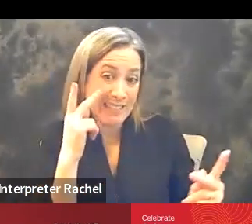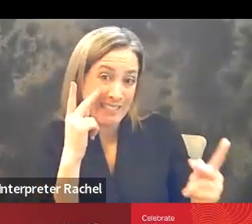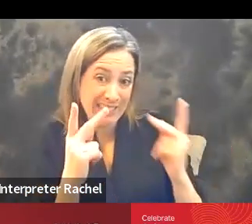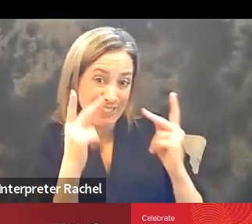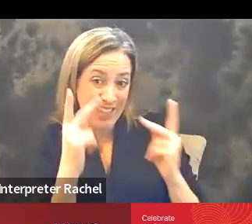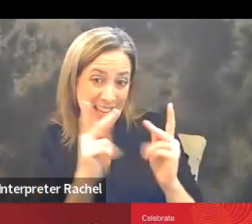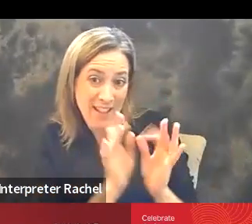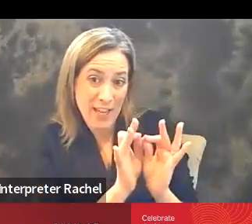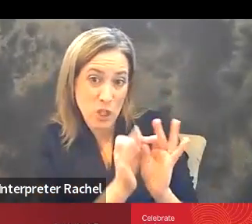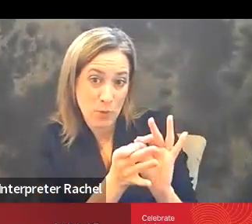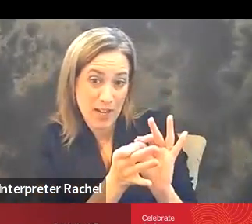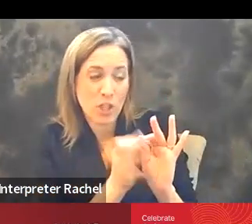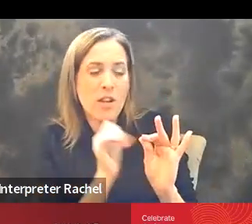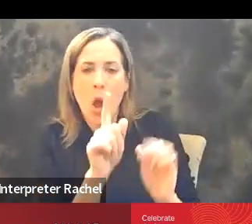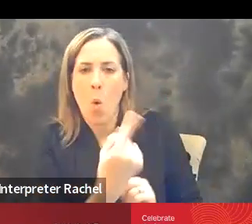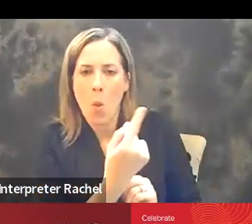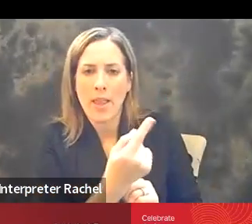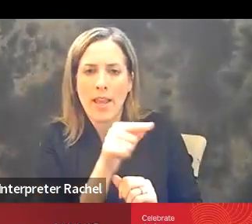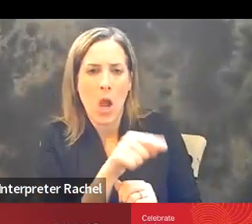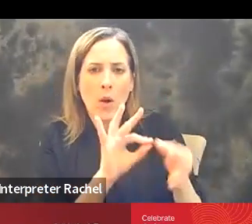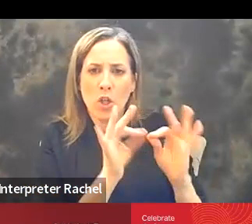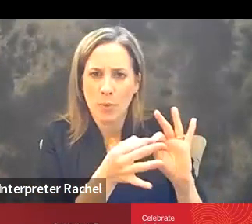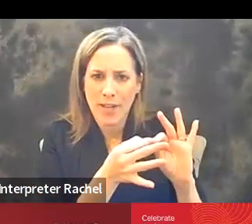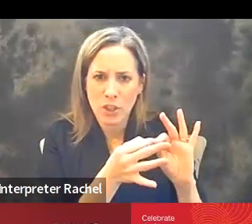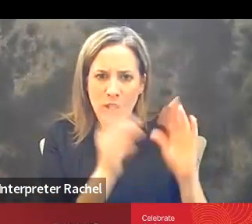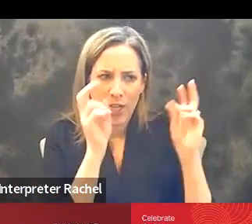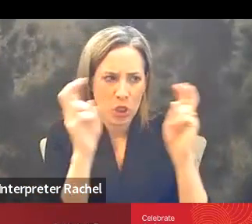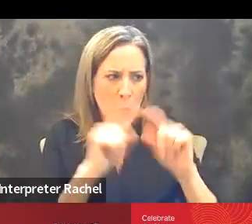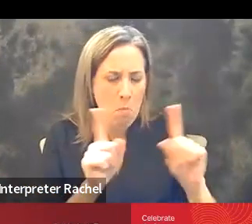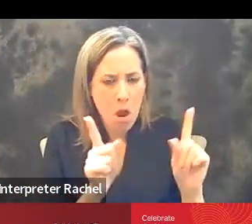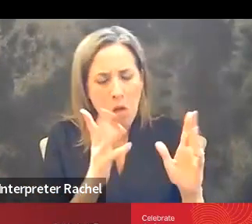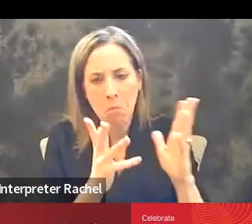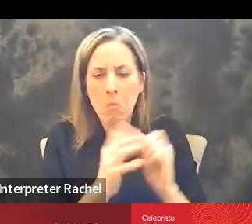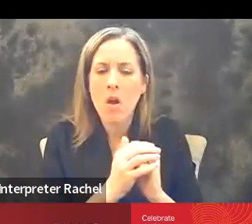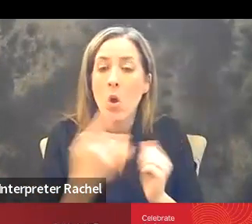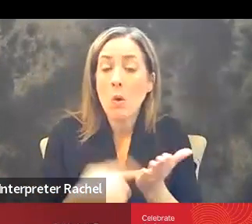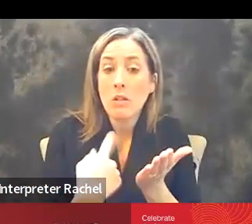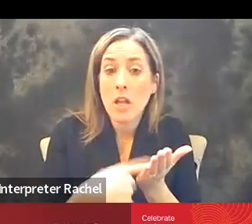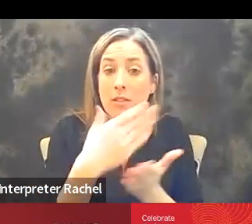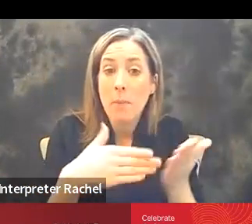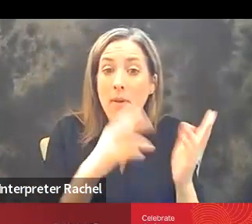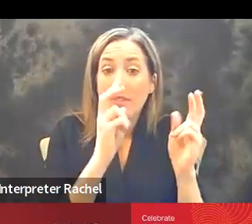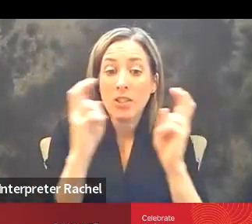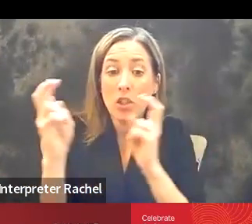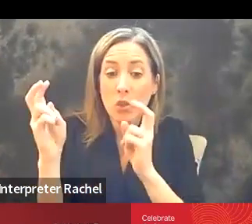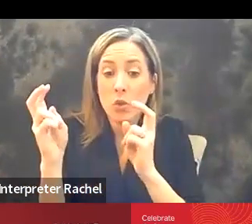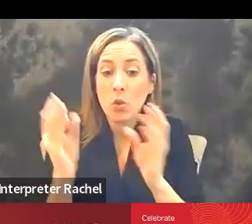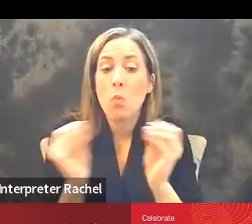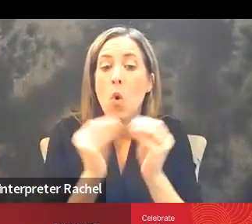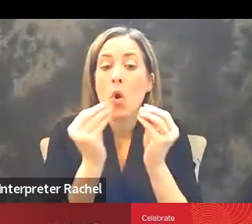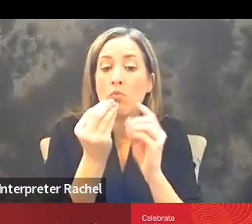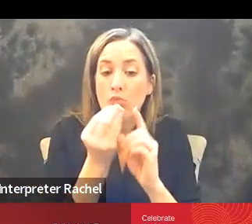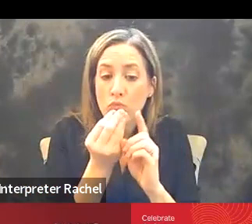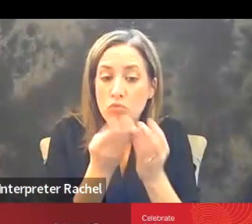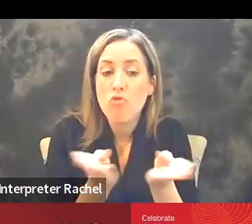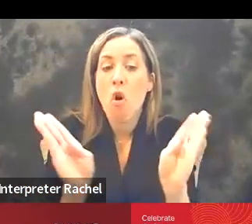interpretation, not just as an interpretation issue, or kind of when we're talking about some of these issues as a broader kind of